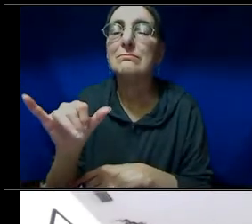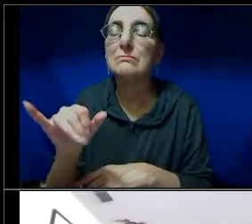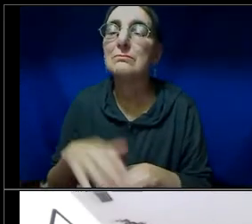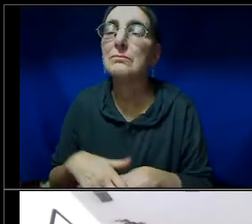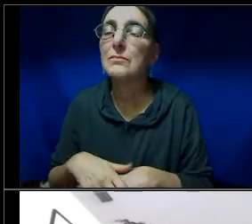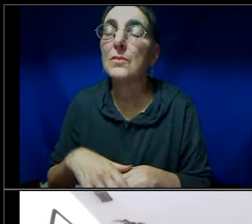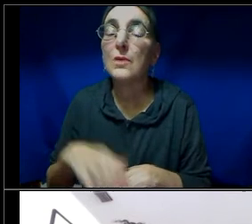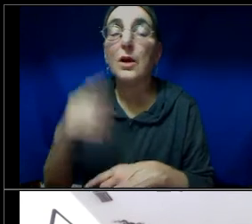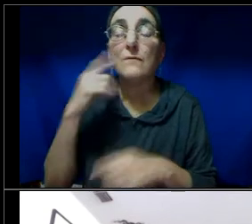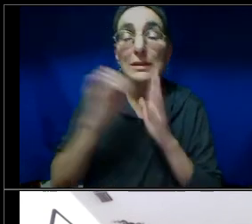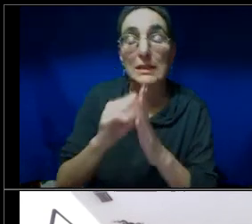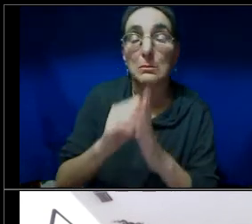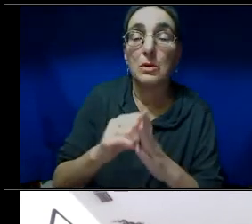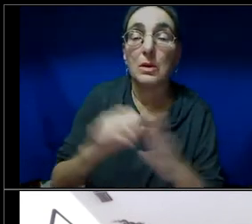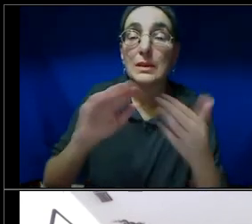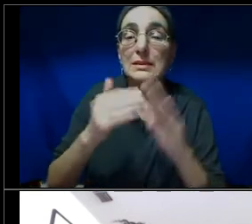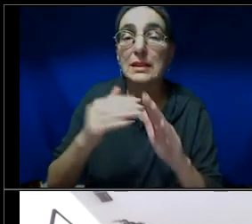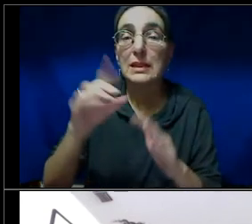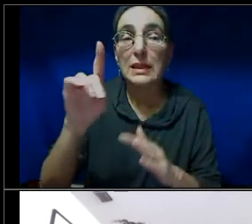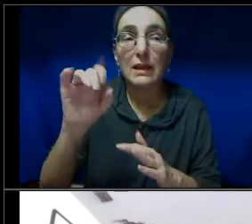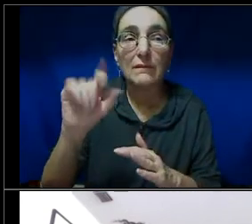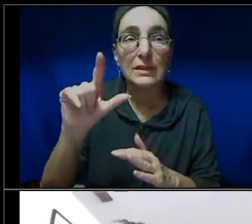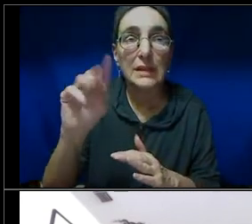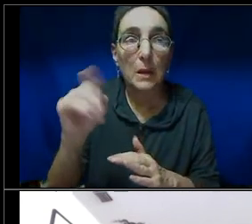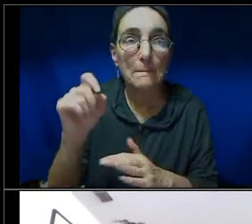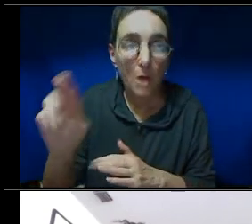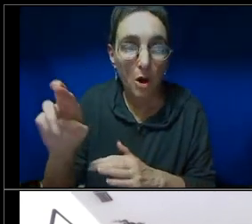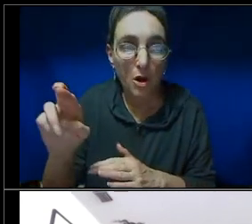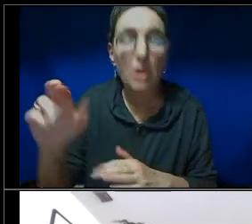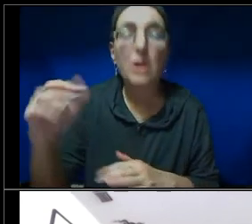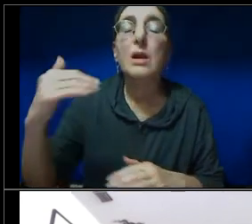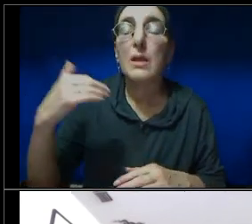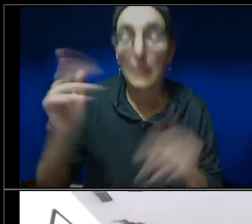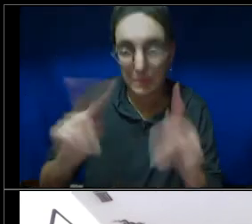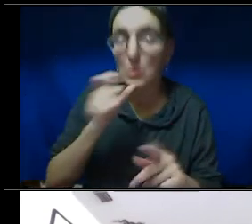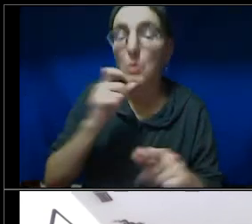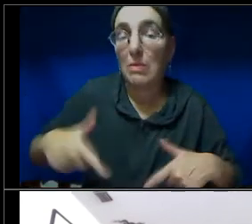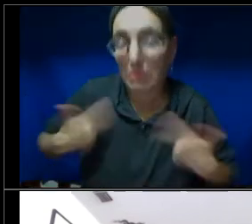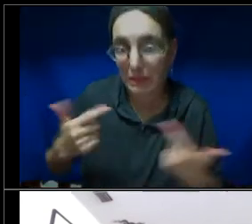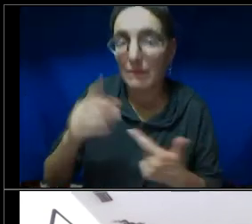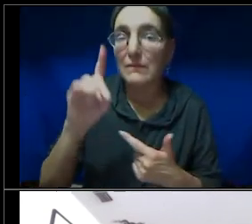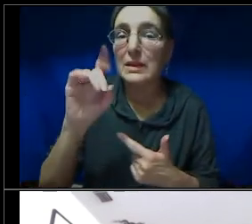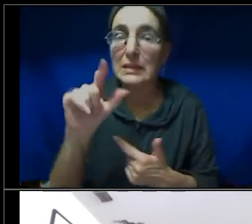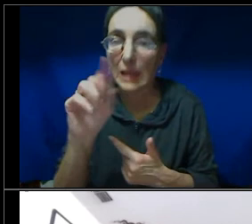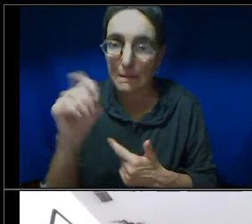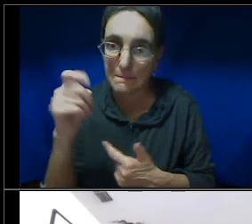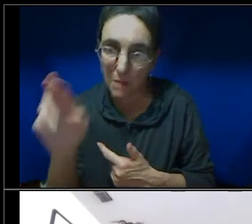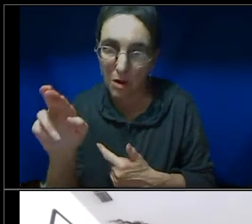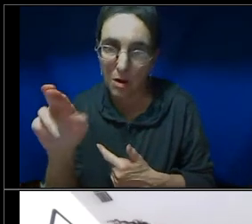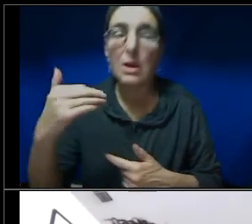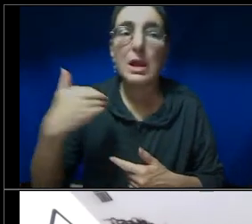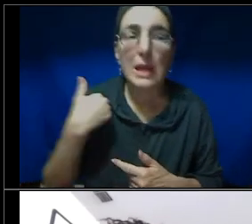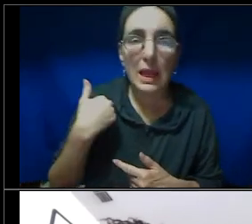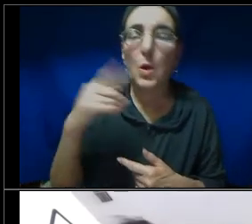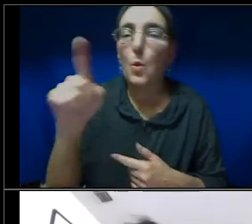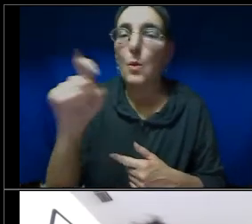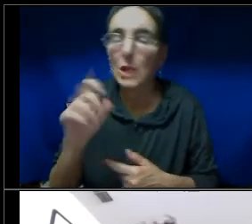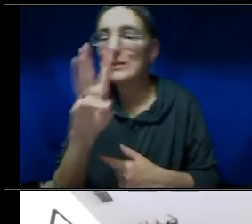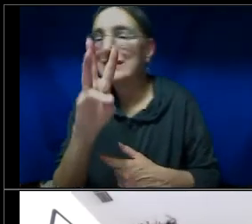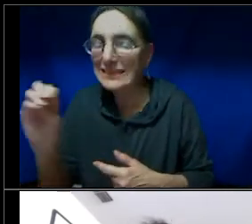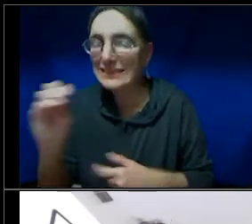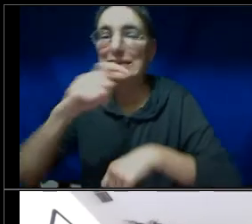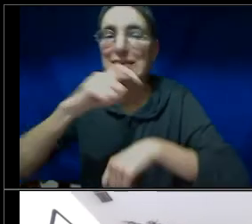Del Mar had the residents of Del Mar city had 160 times more voting power per capita